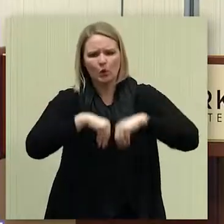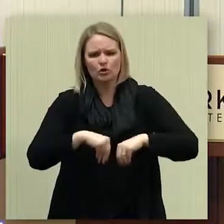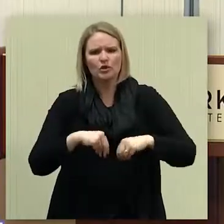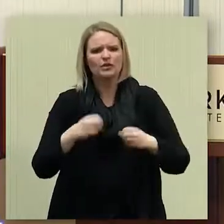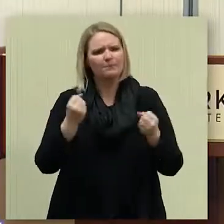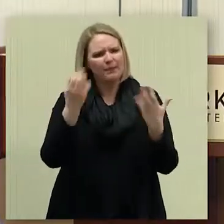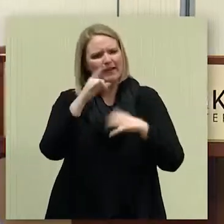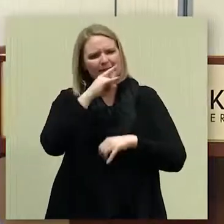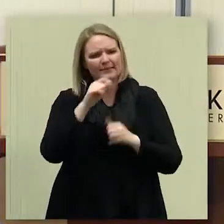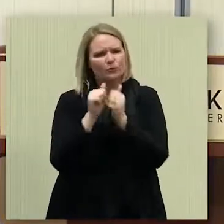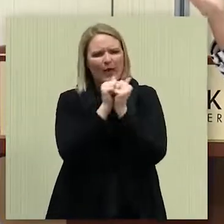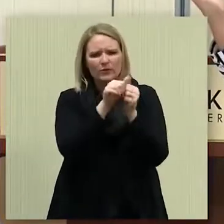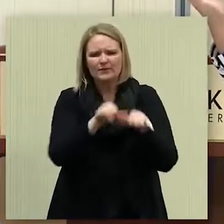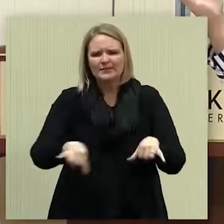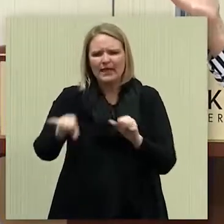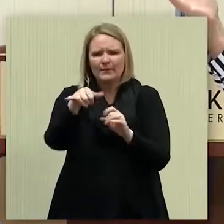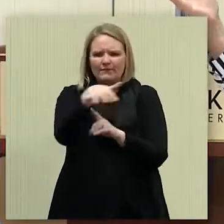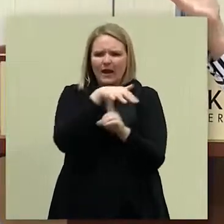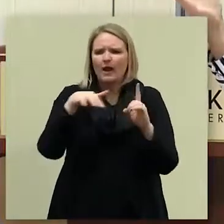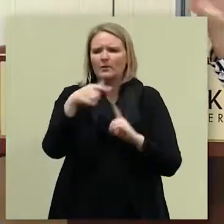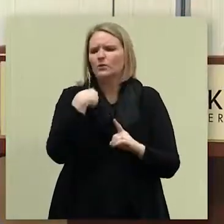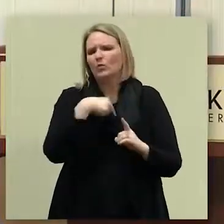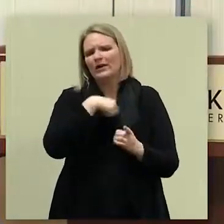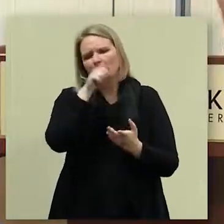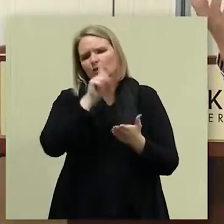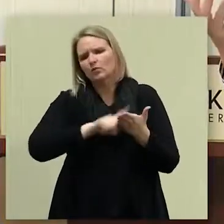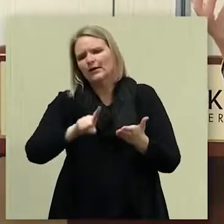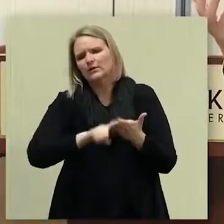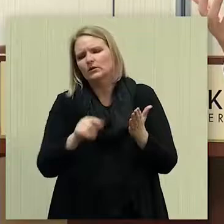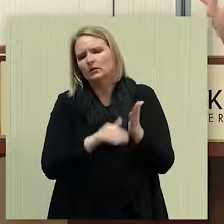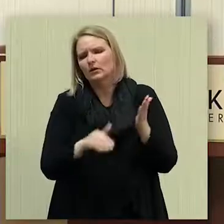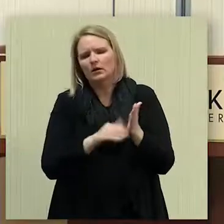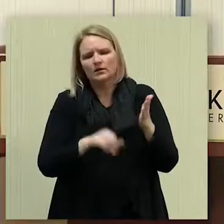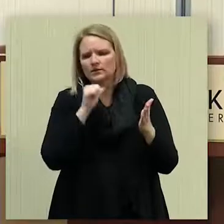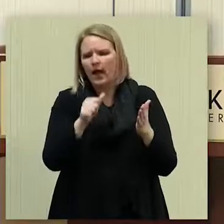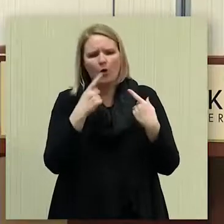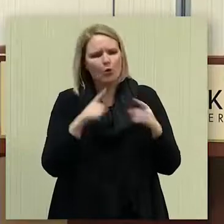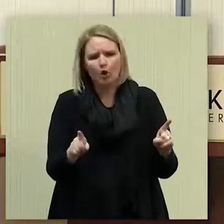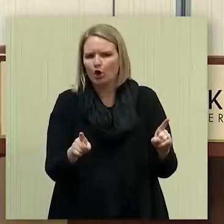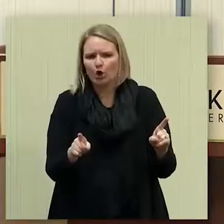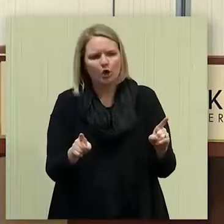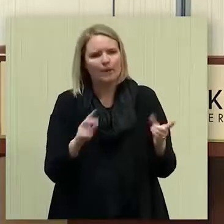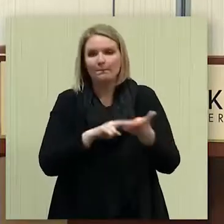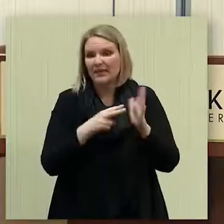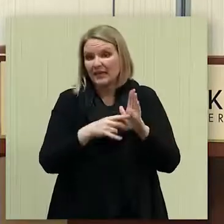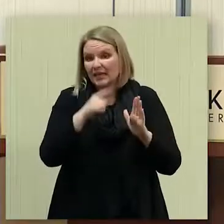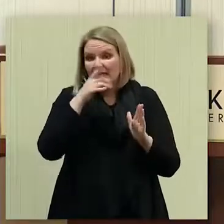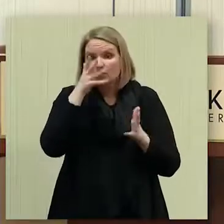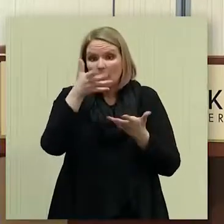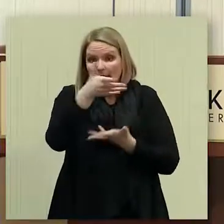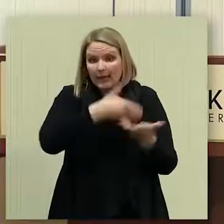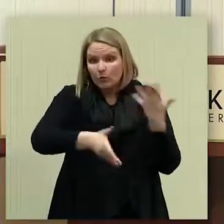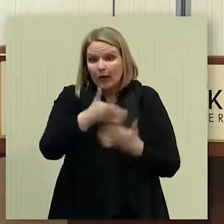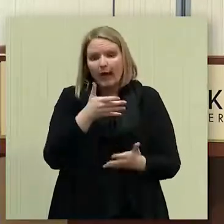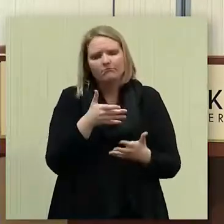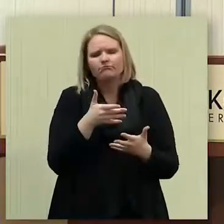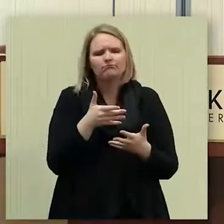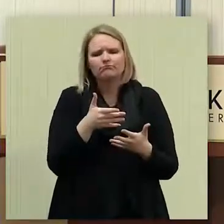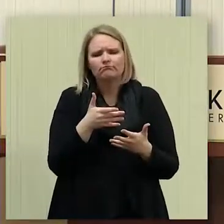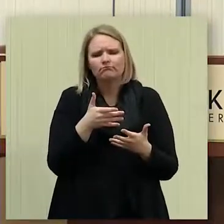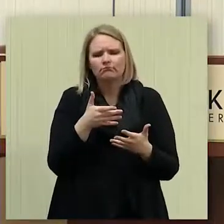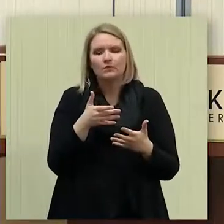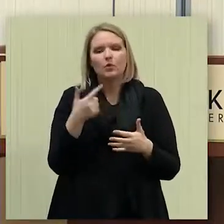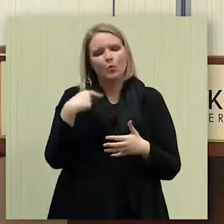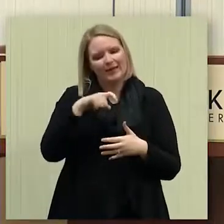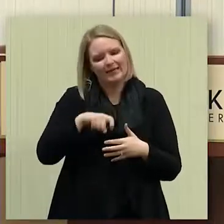same environment. We have lots of years of research to say it doesn't work. It doesn't mean kids are going to interact just because we put them in the same setting.